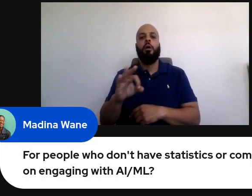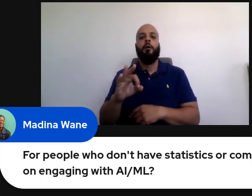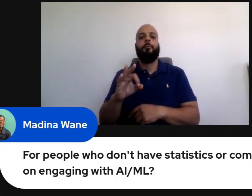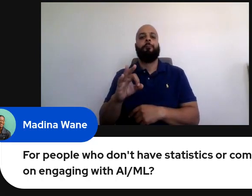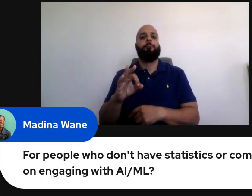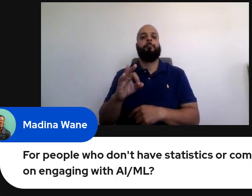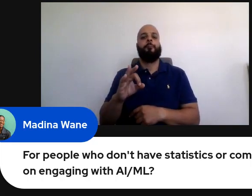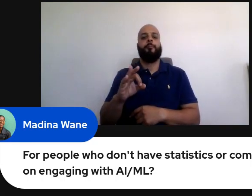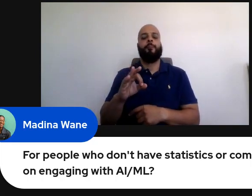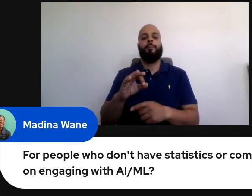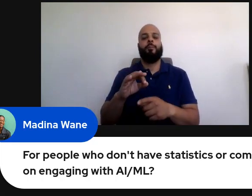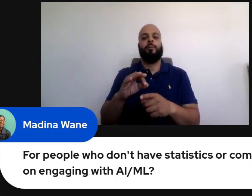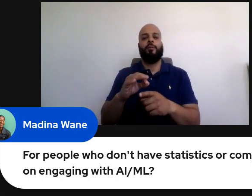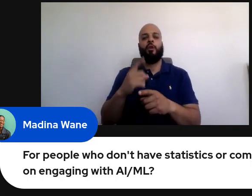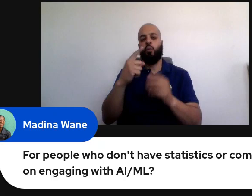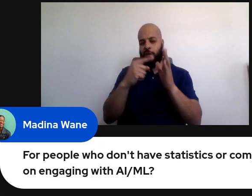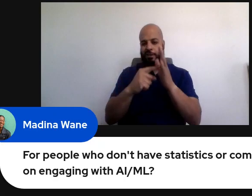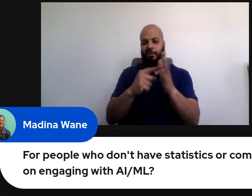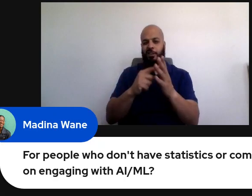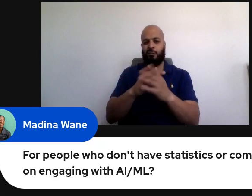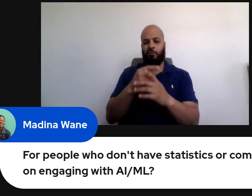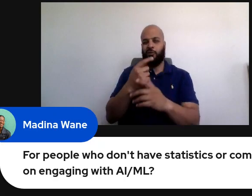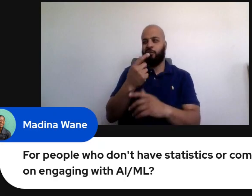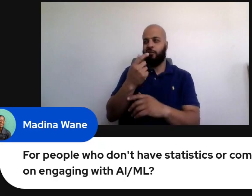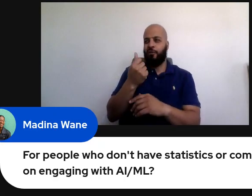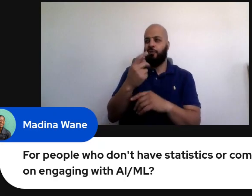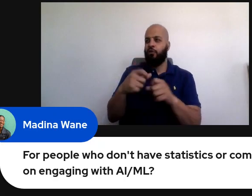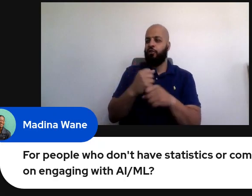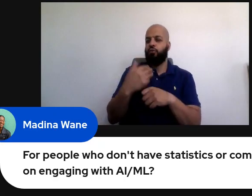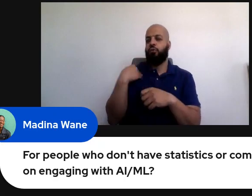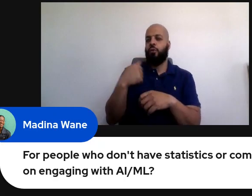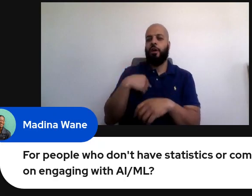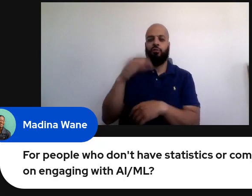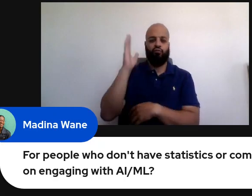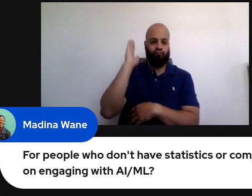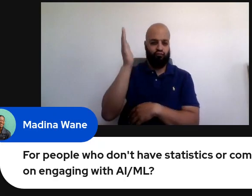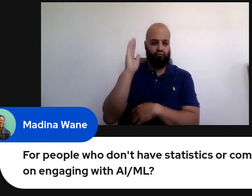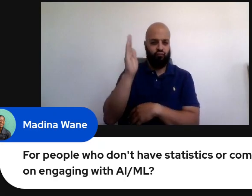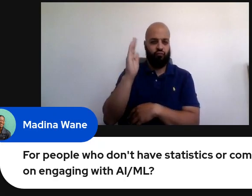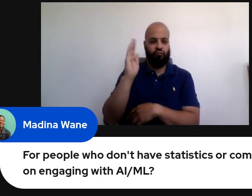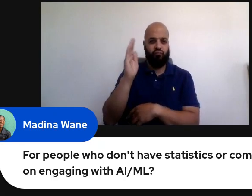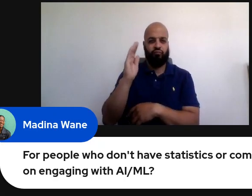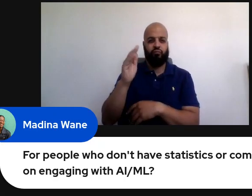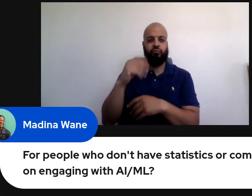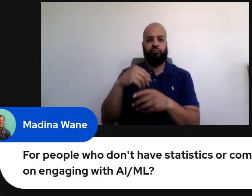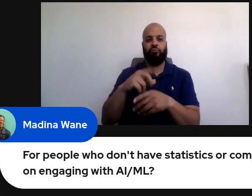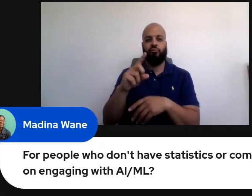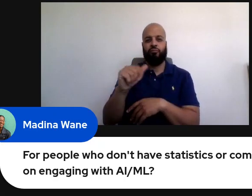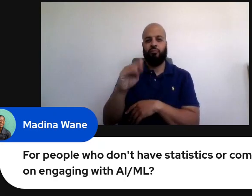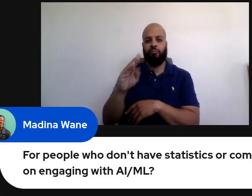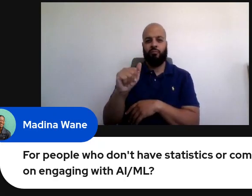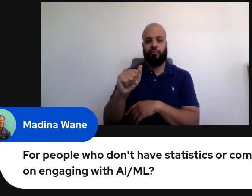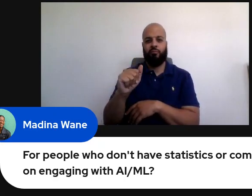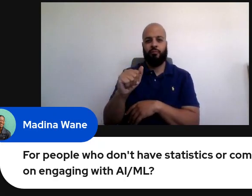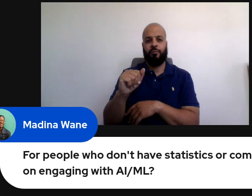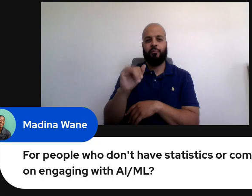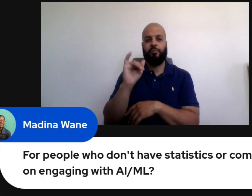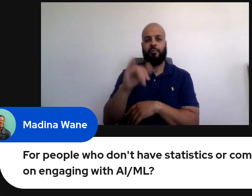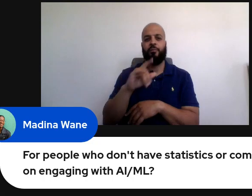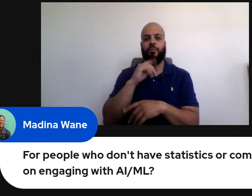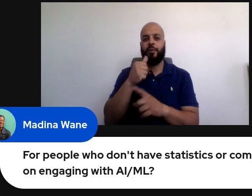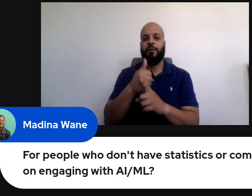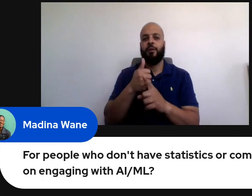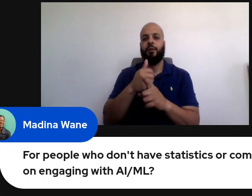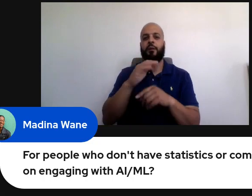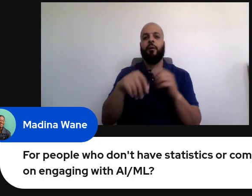When a few years ago I was lecturing in the first deep learning endeavor, which is it's all about